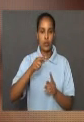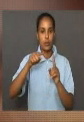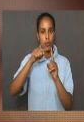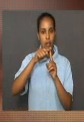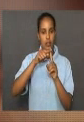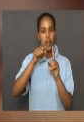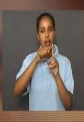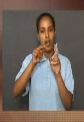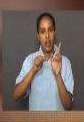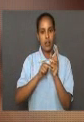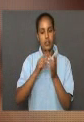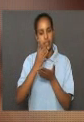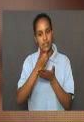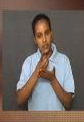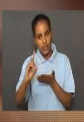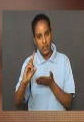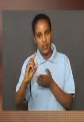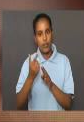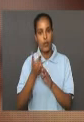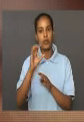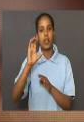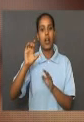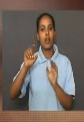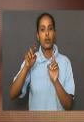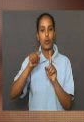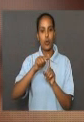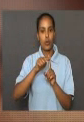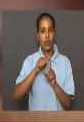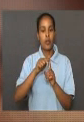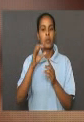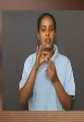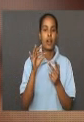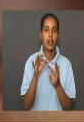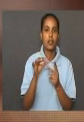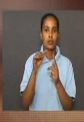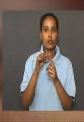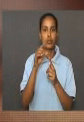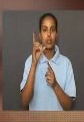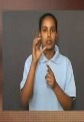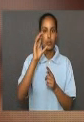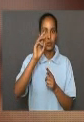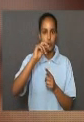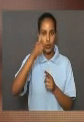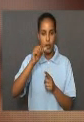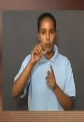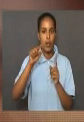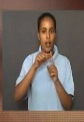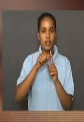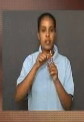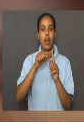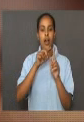plus ions are discharged from the cathode in preference to the sodium plus